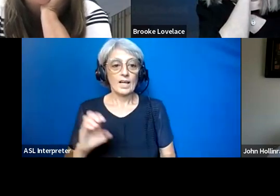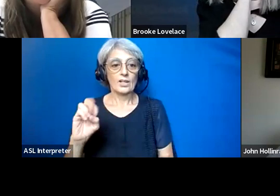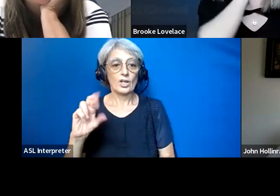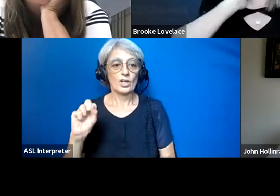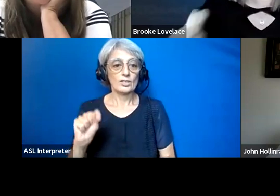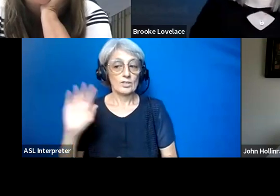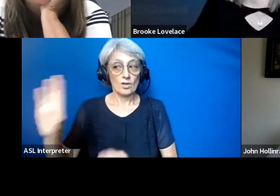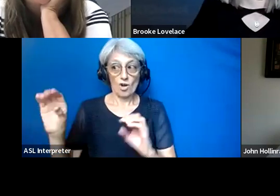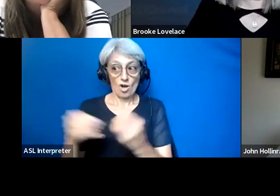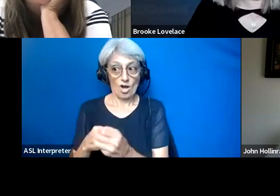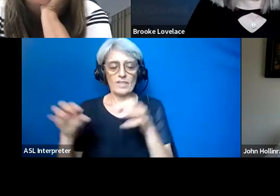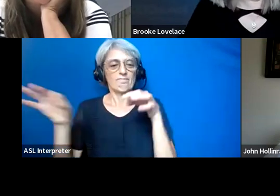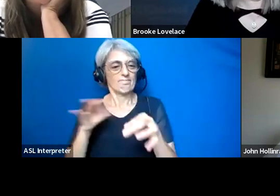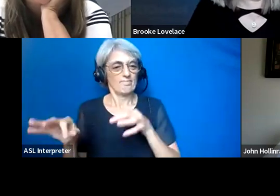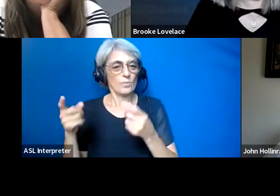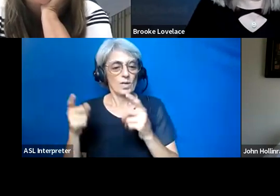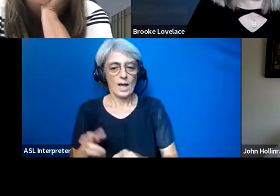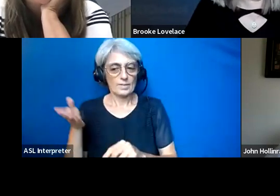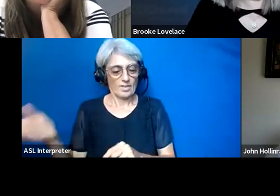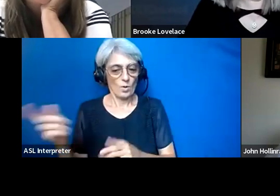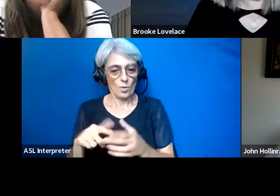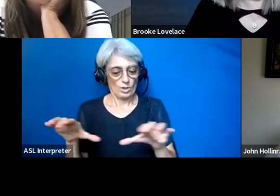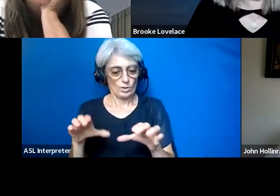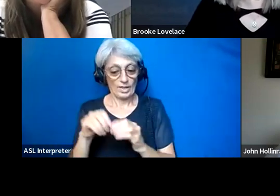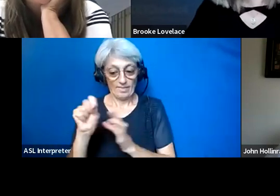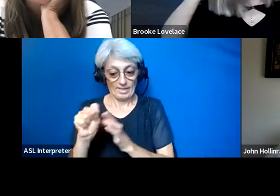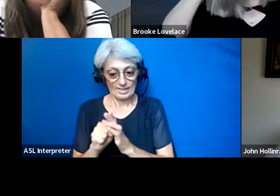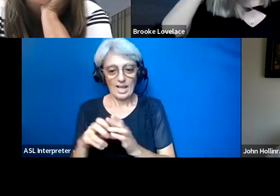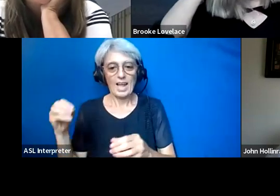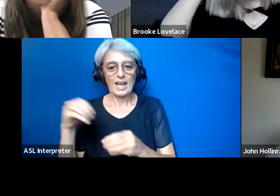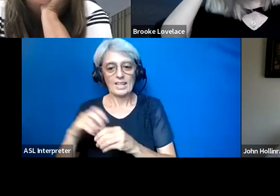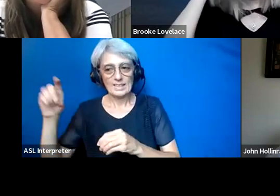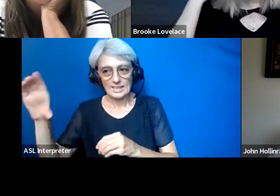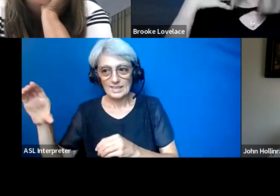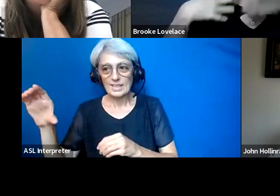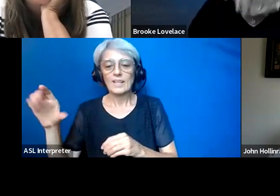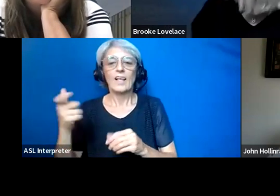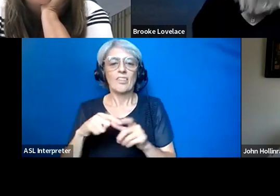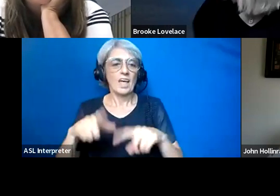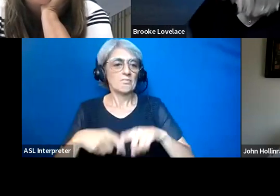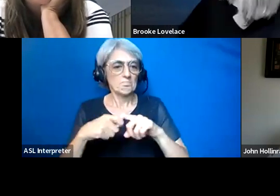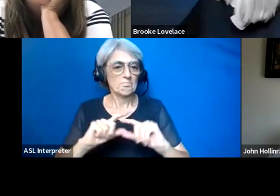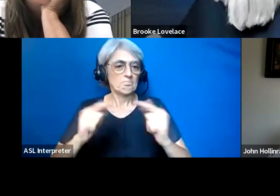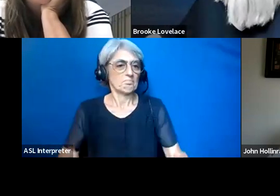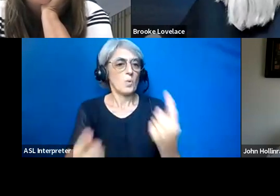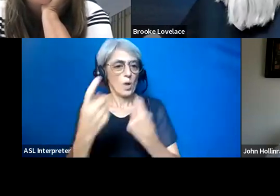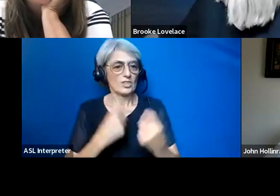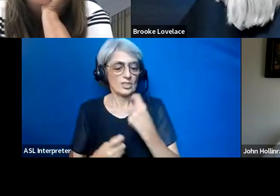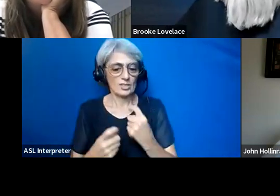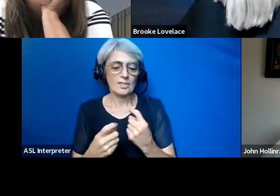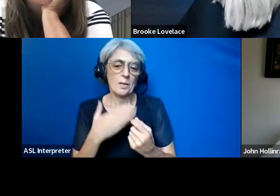how we operate in the state and in DC, and then I'll stop and open it up for questions because I think that's where the real value